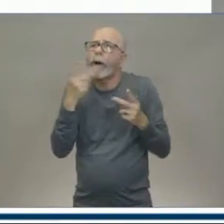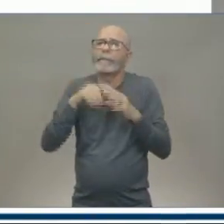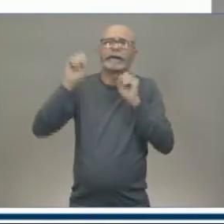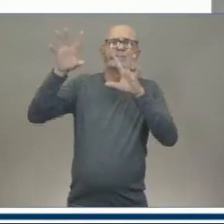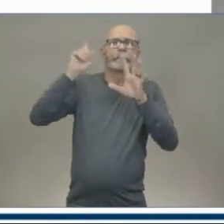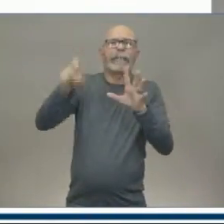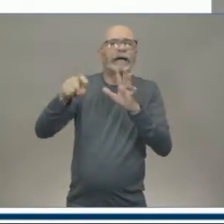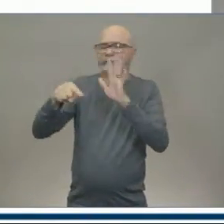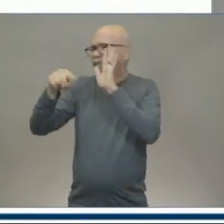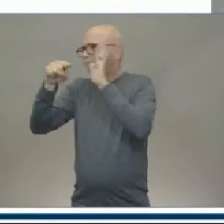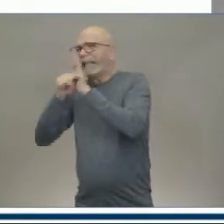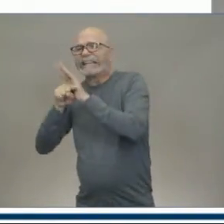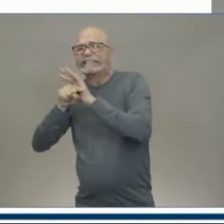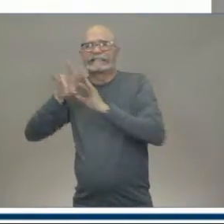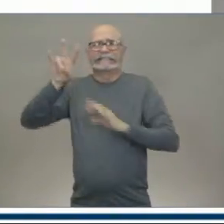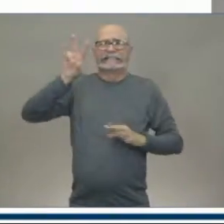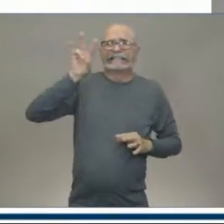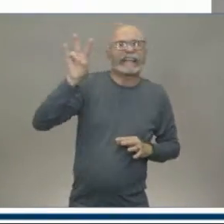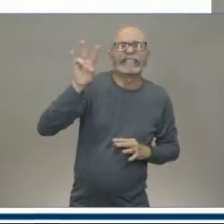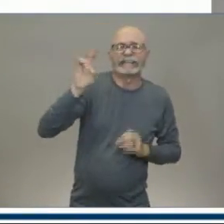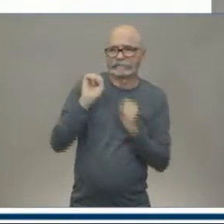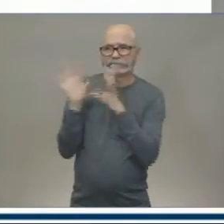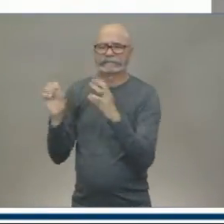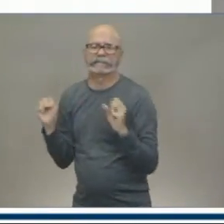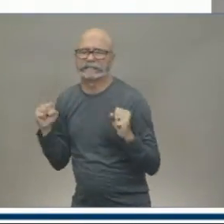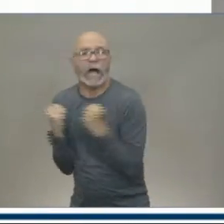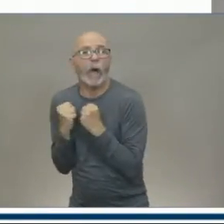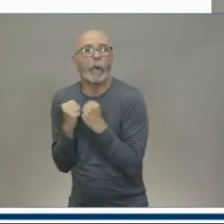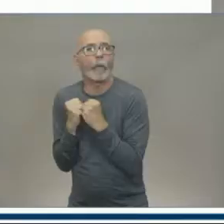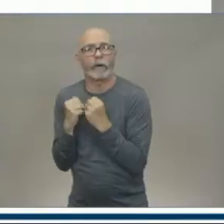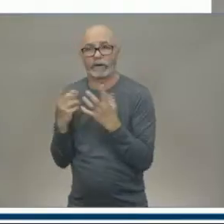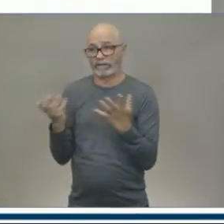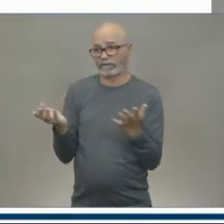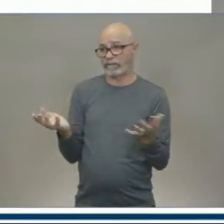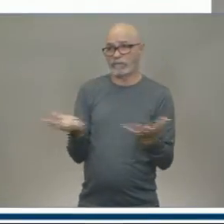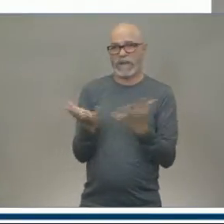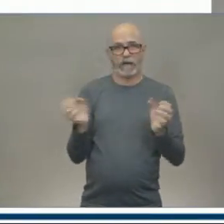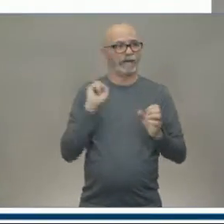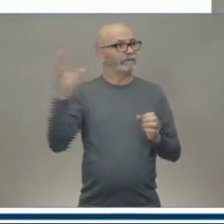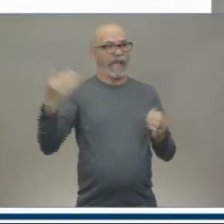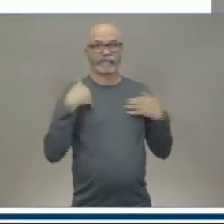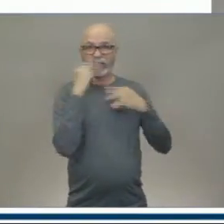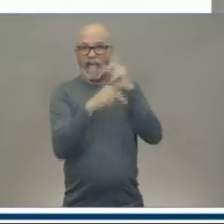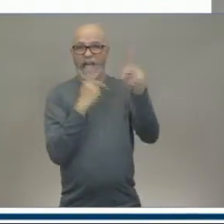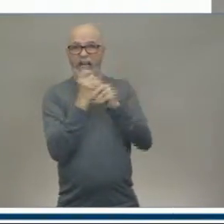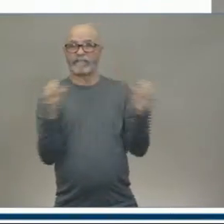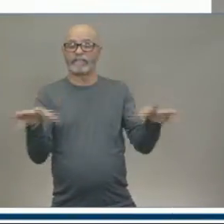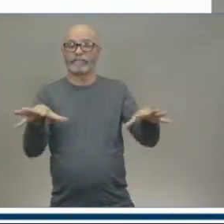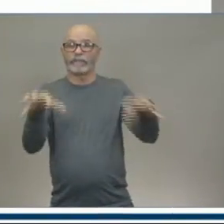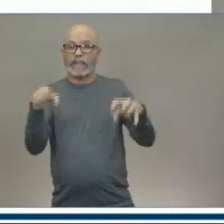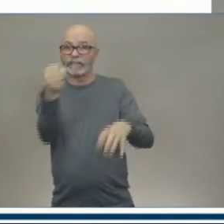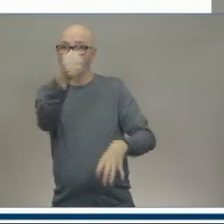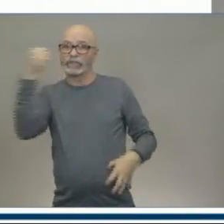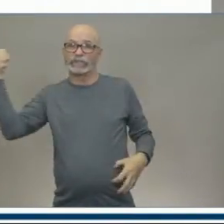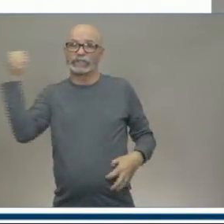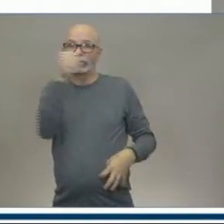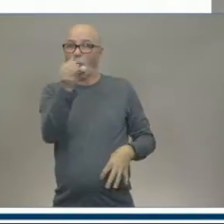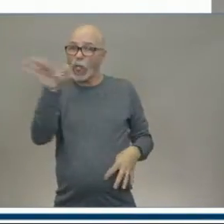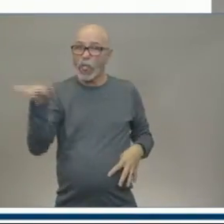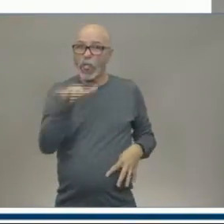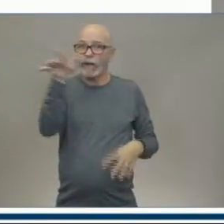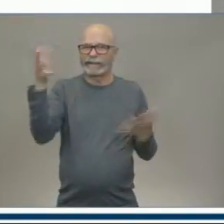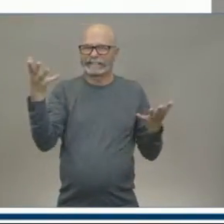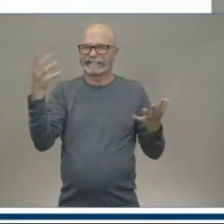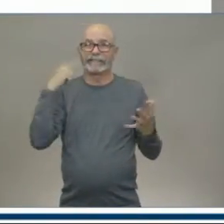70. No provinces and territories actually have those type of freezers. So the federal government is in the process